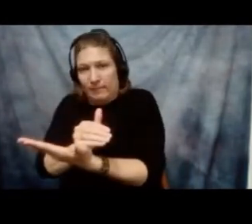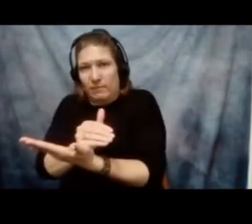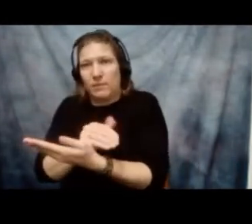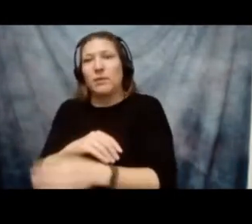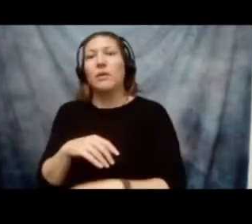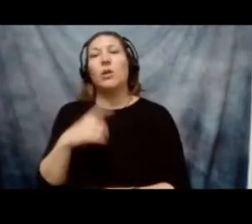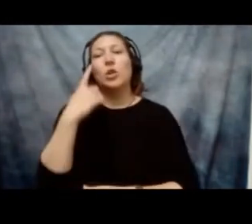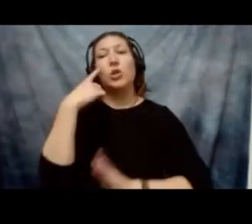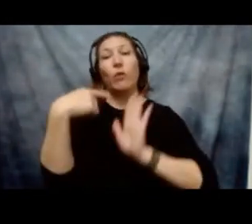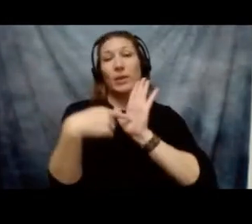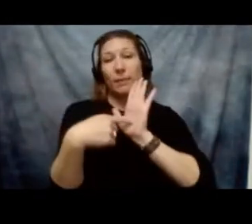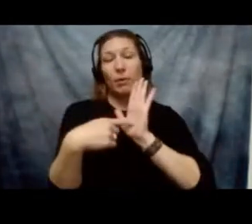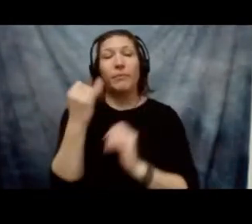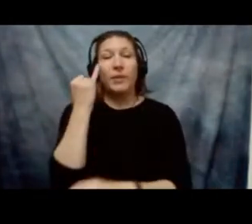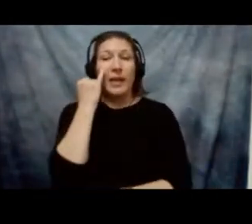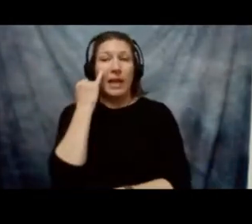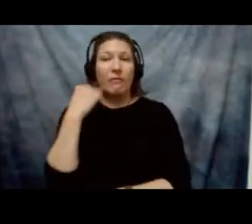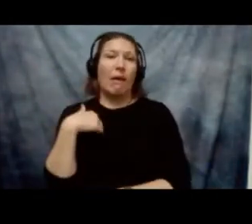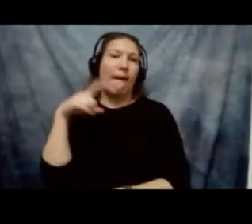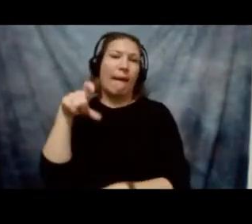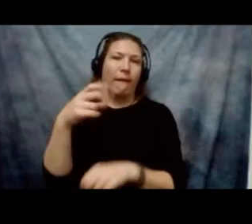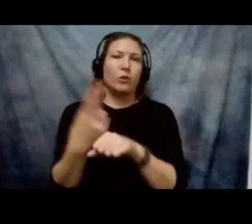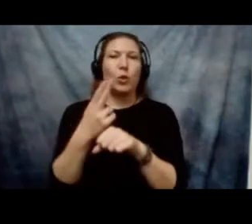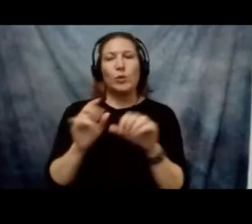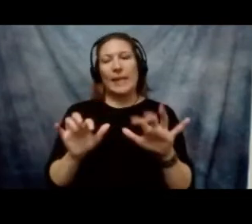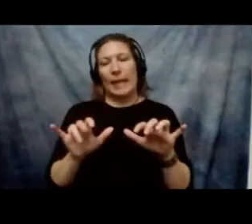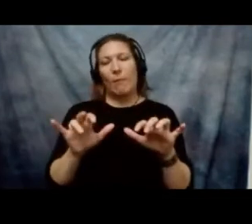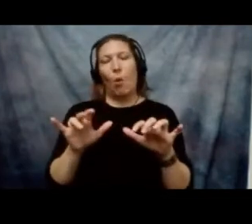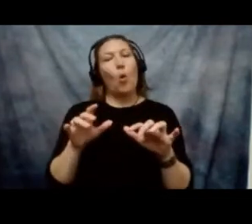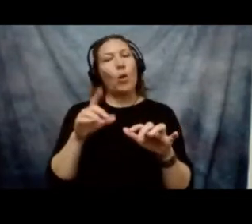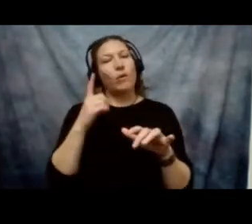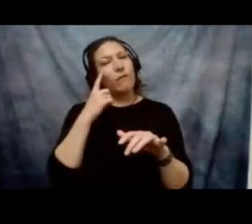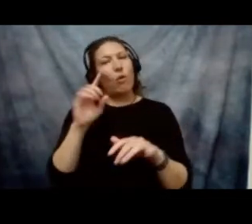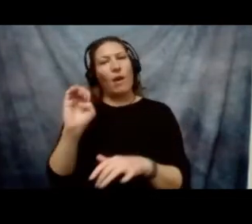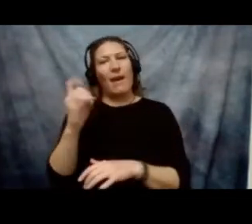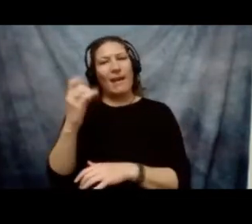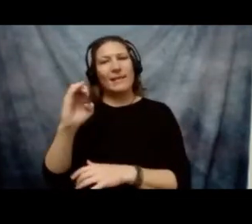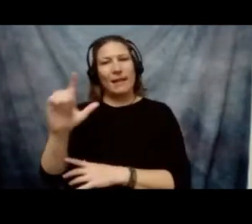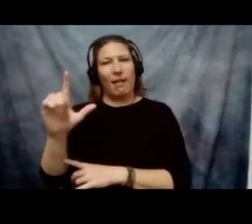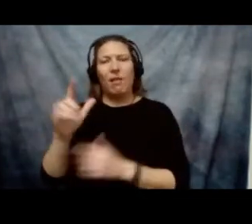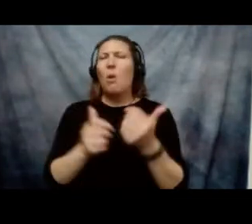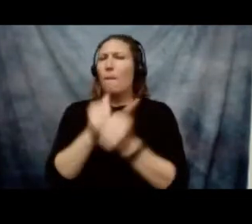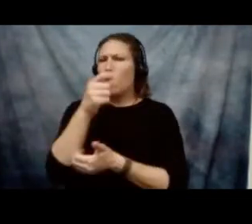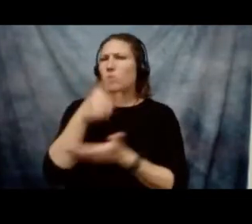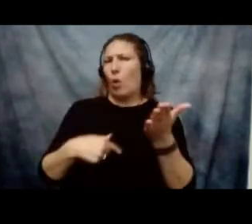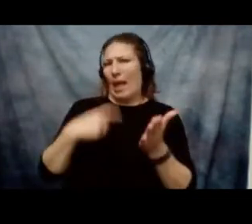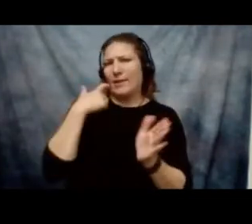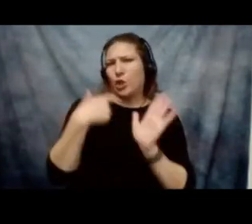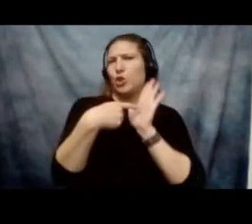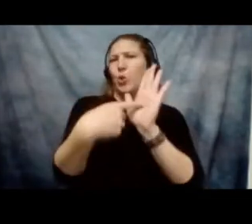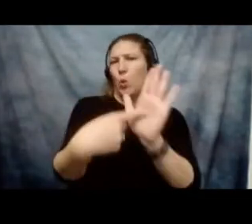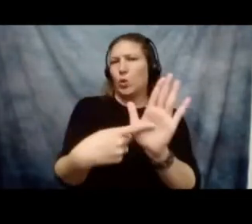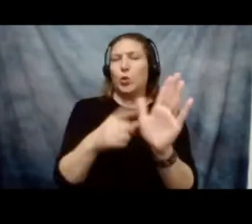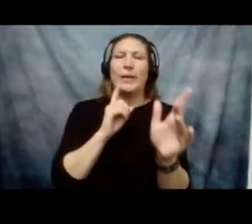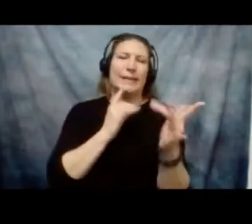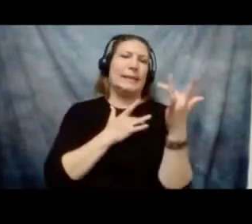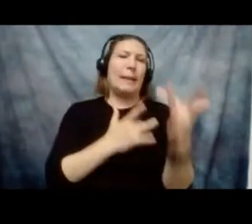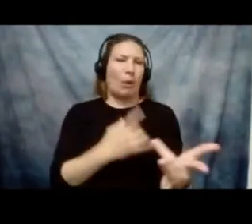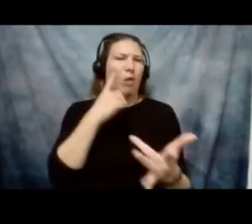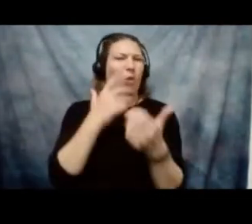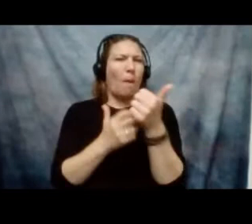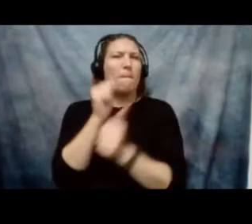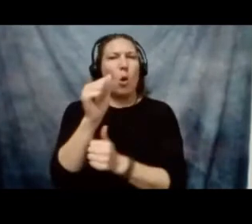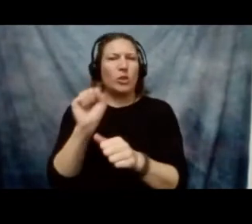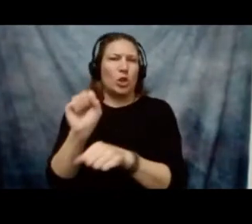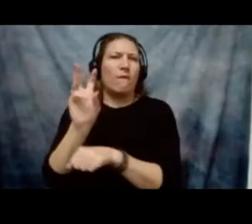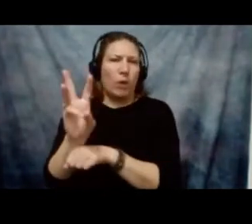keyboard in Excel, like most of what I just showed you is very typical for most software, like the Alt T key to